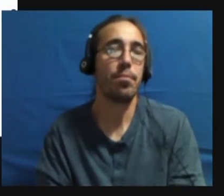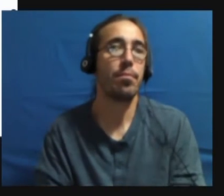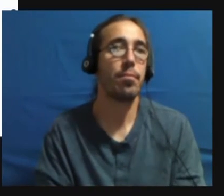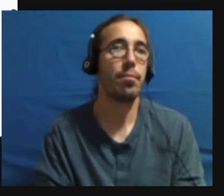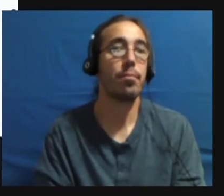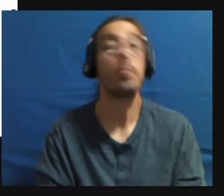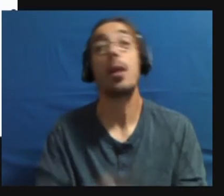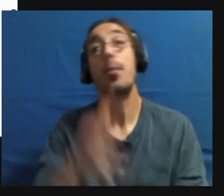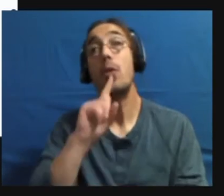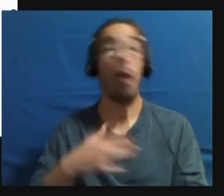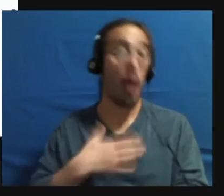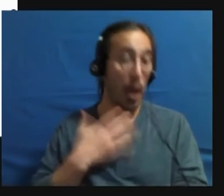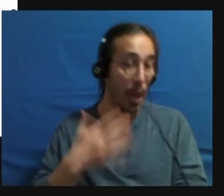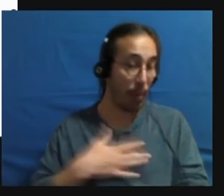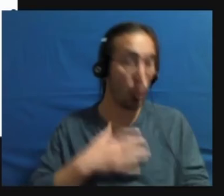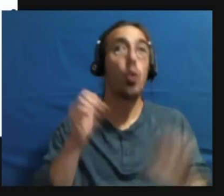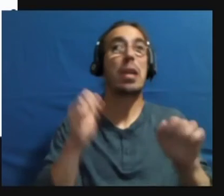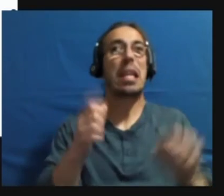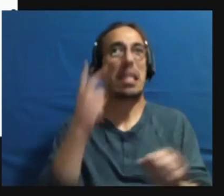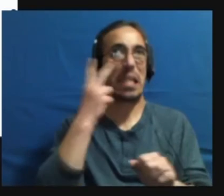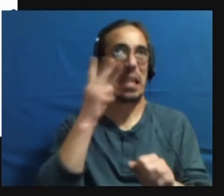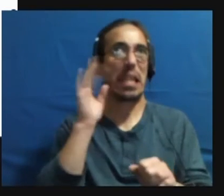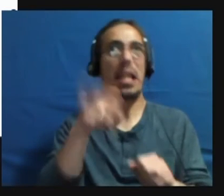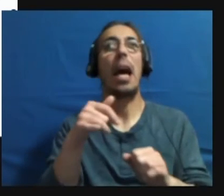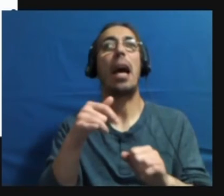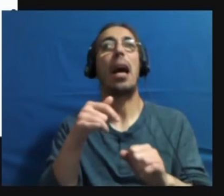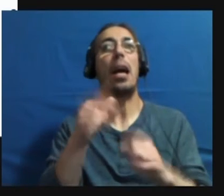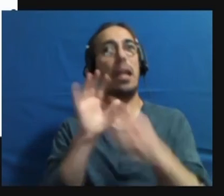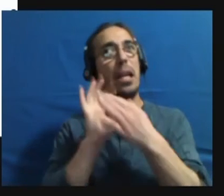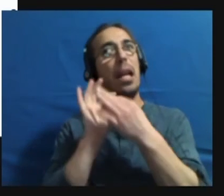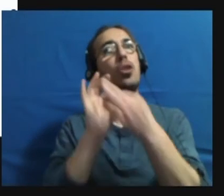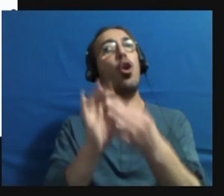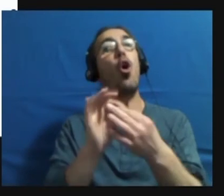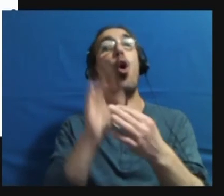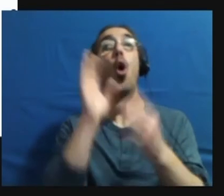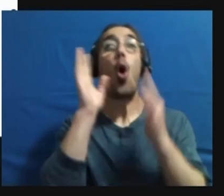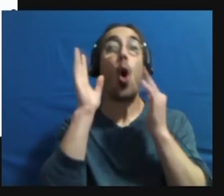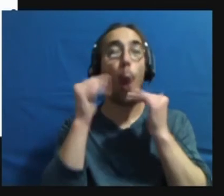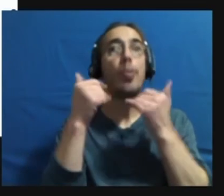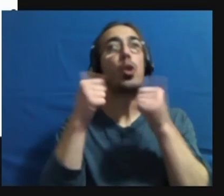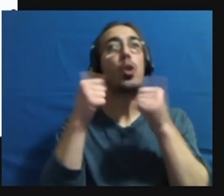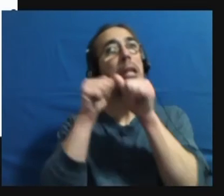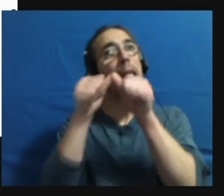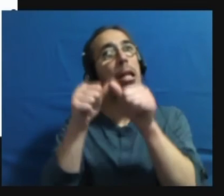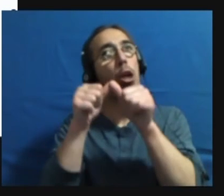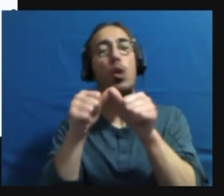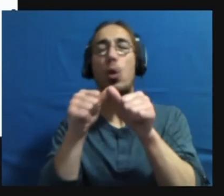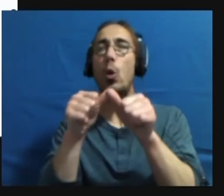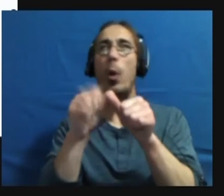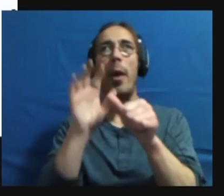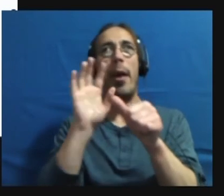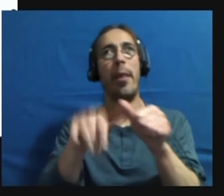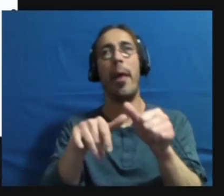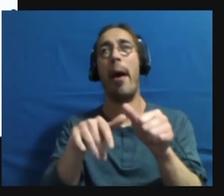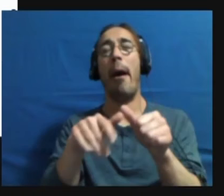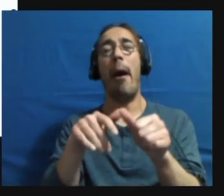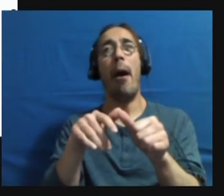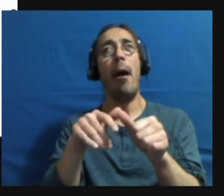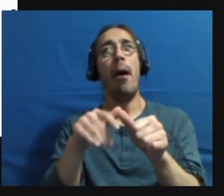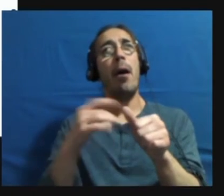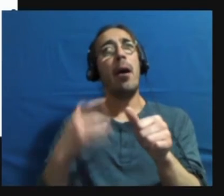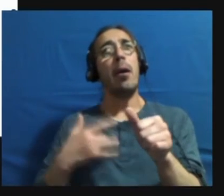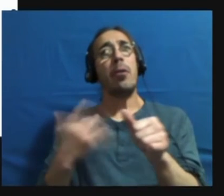that you're seeing that connection. And I hope you continue to explore that sensory joy of your child.